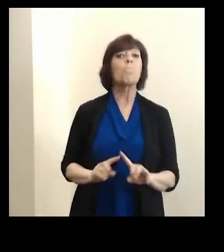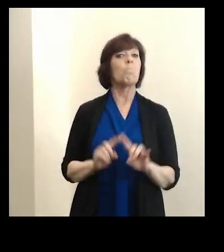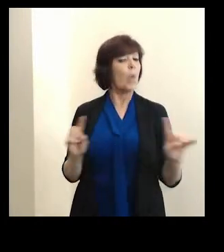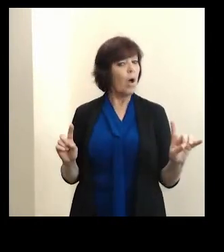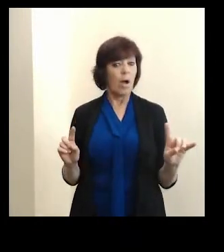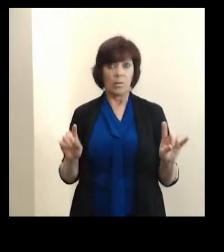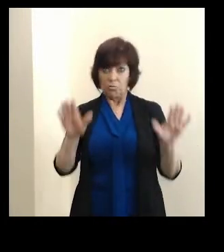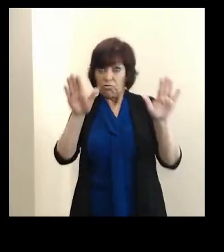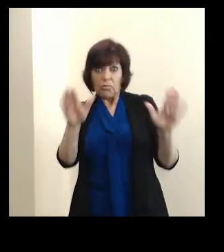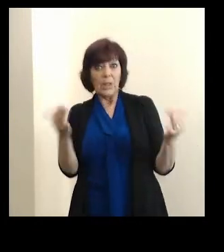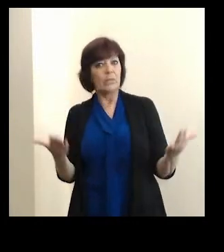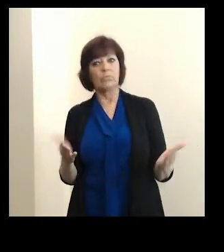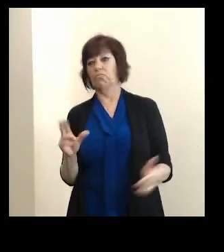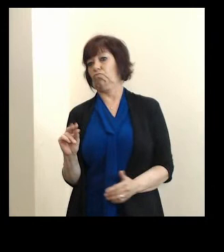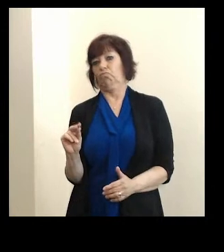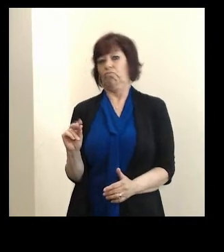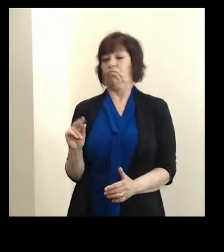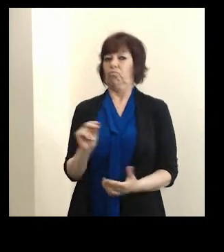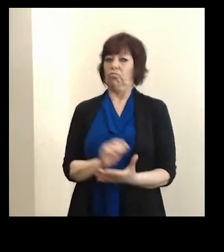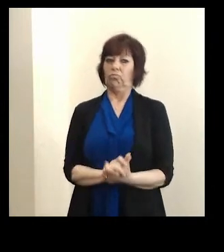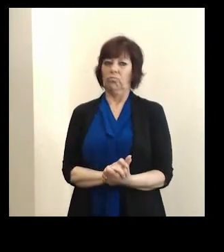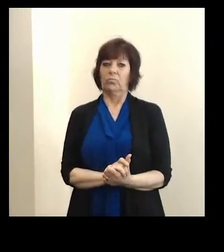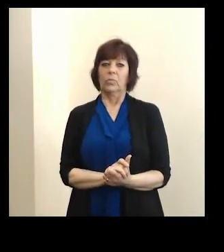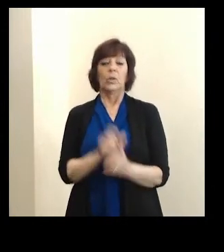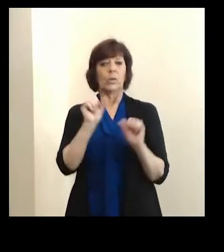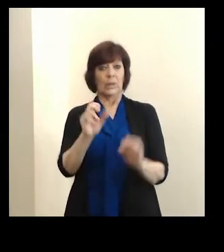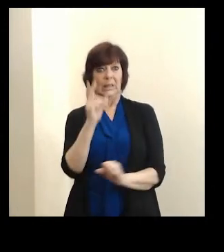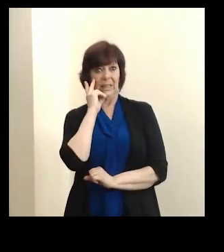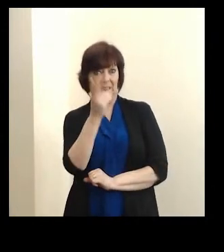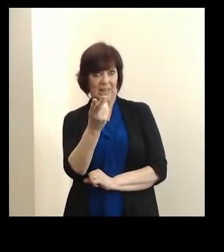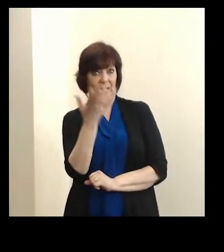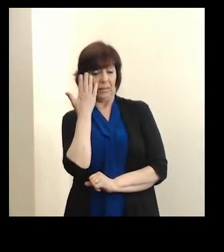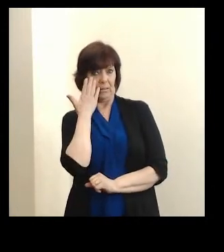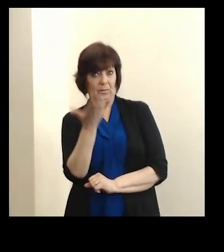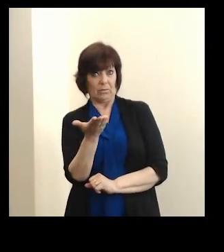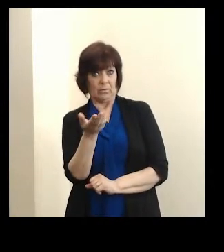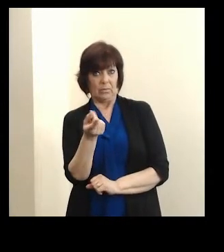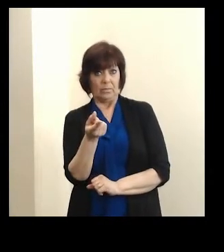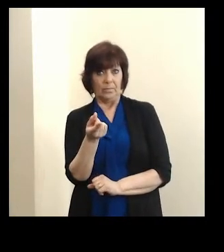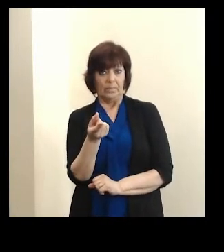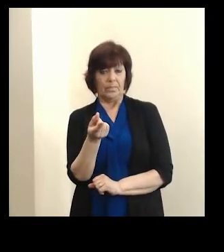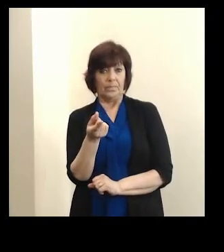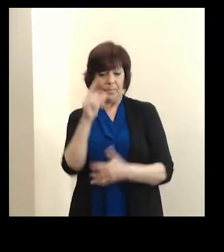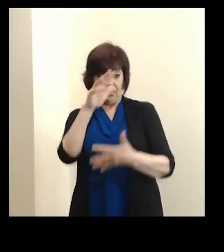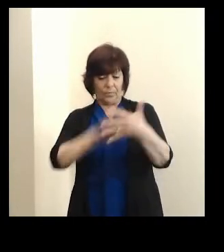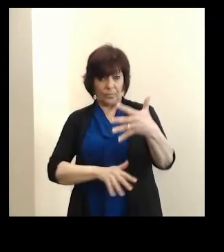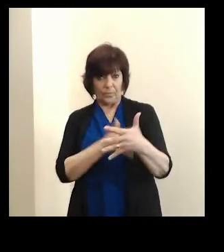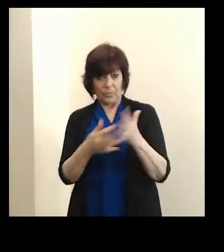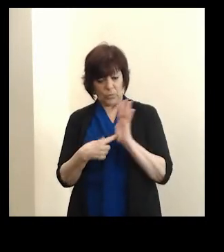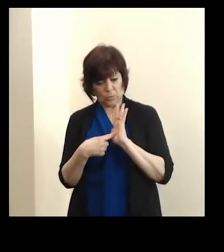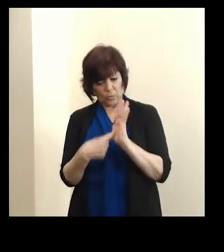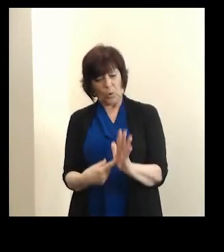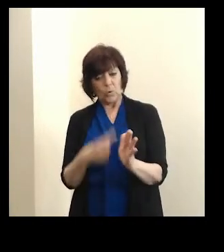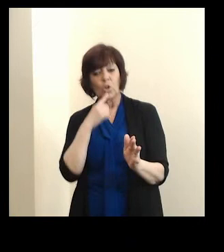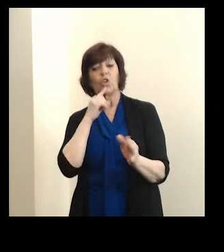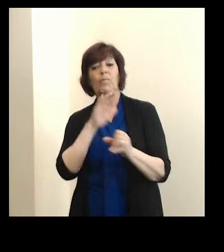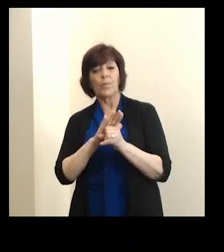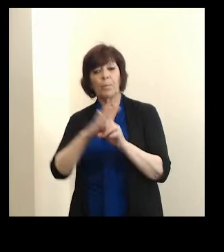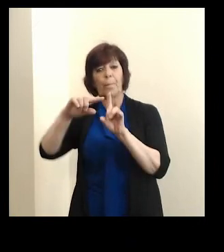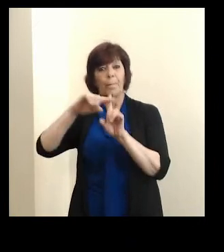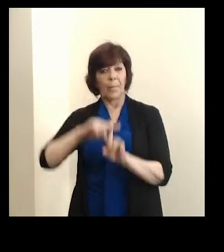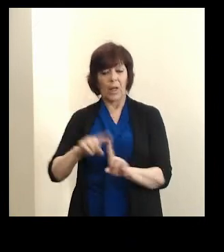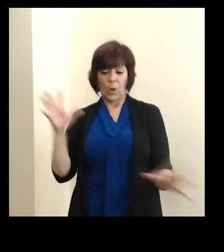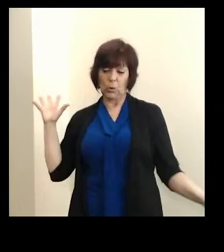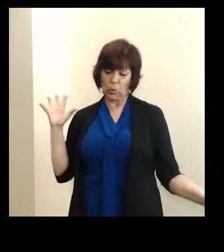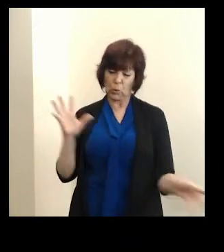not in a great situation when it comes to COVID. And you can see it here by looking at this graph which shows the confirmed cases in